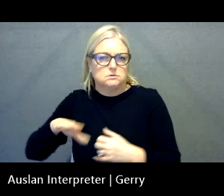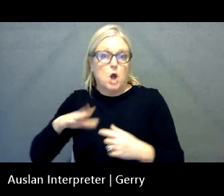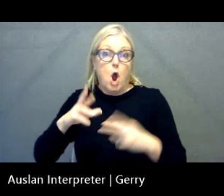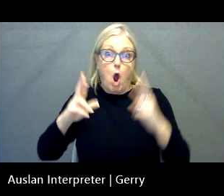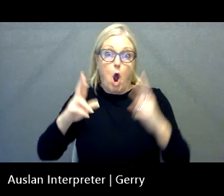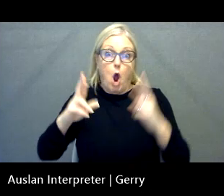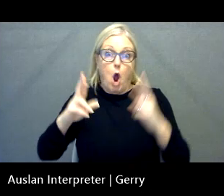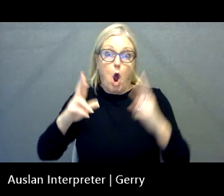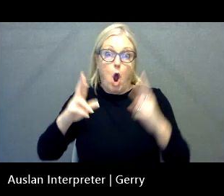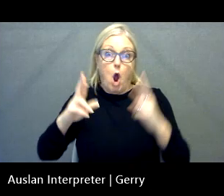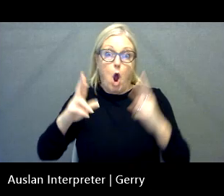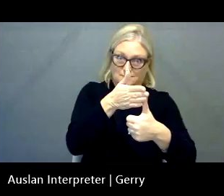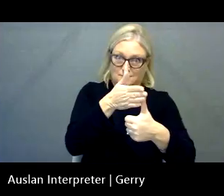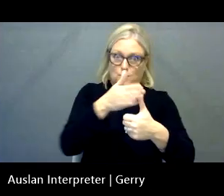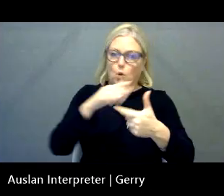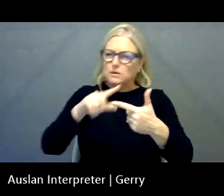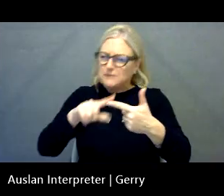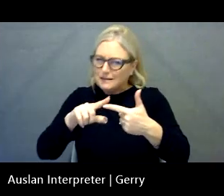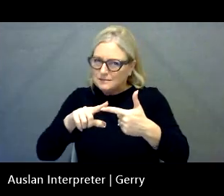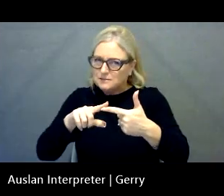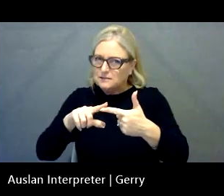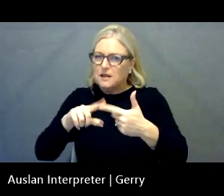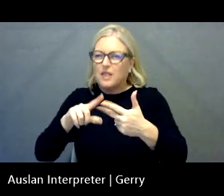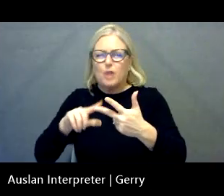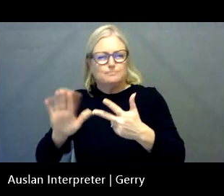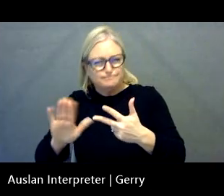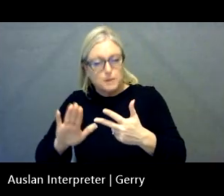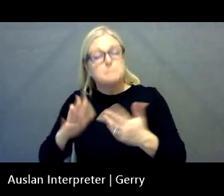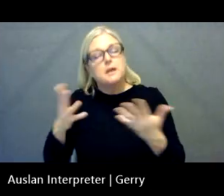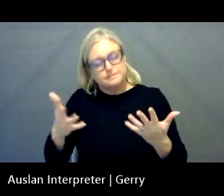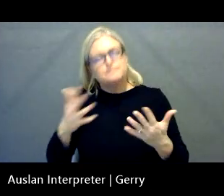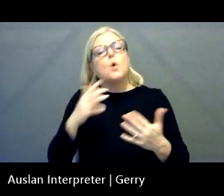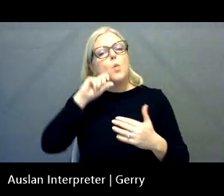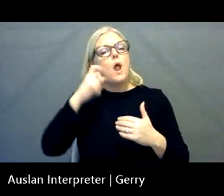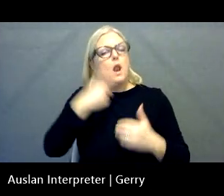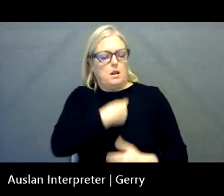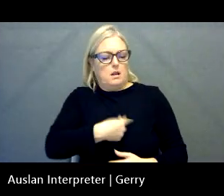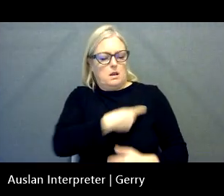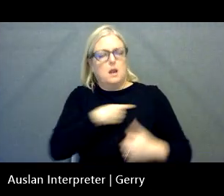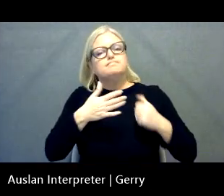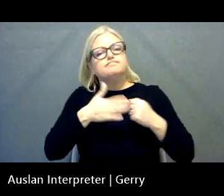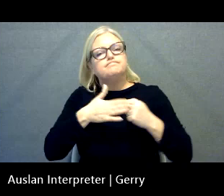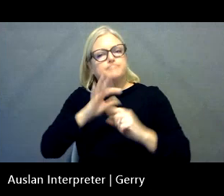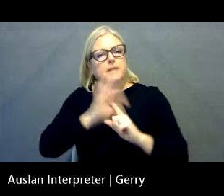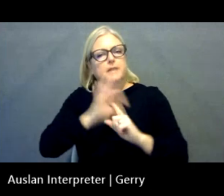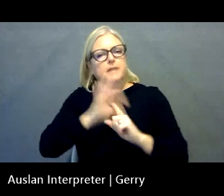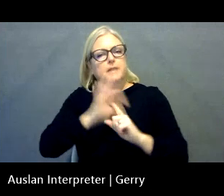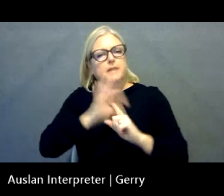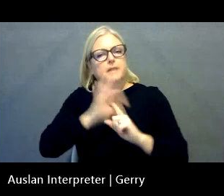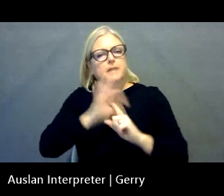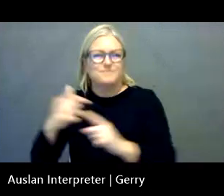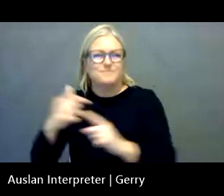our aspiration. Thanks. I'll hand back to you there, Dennis. Thanks so much,